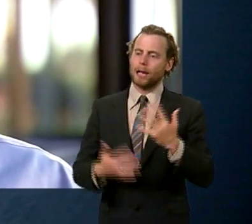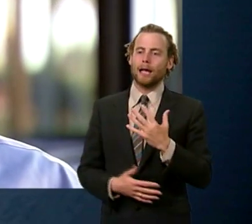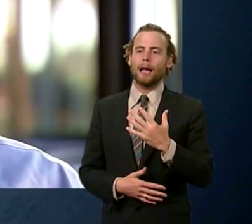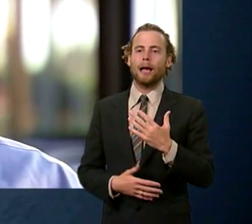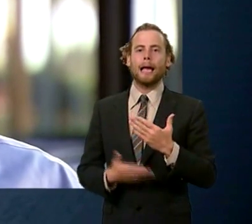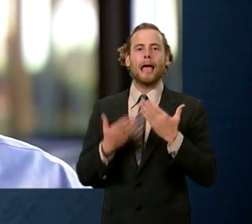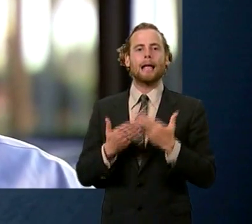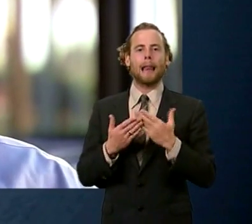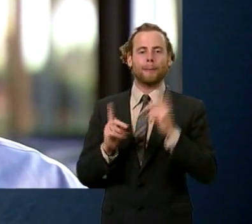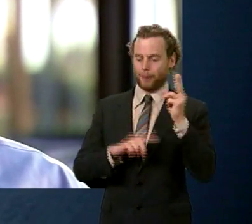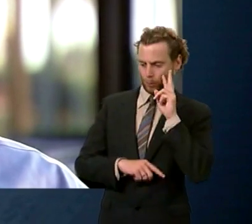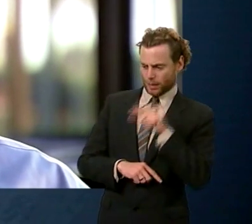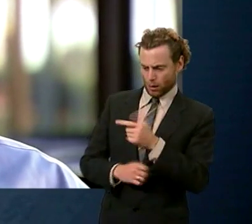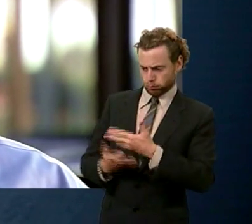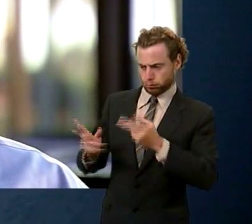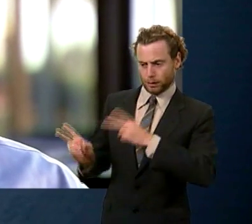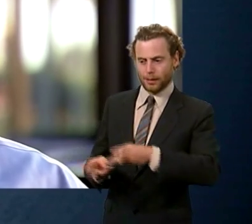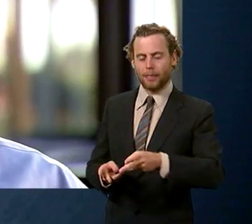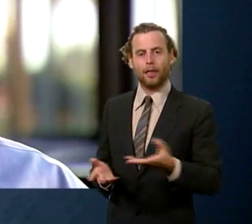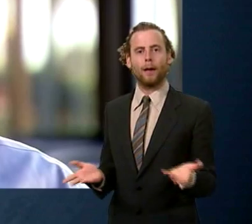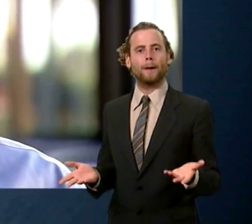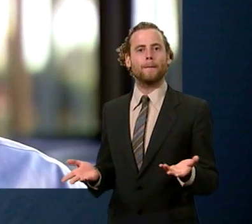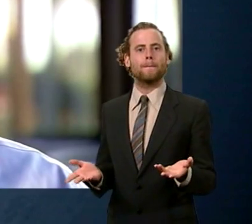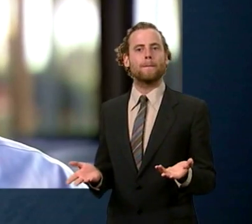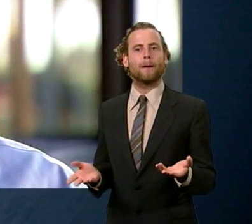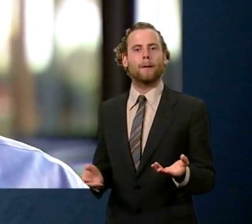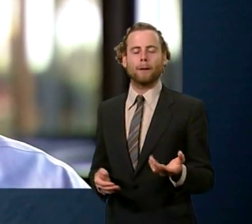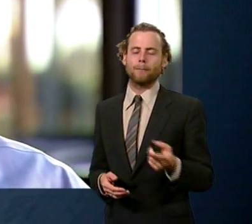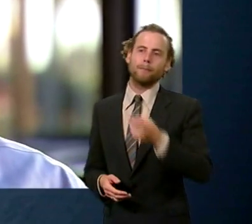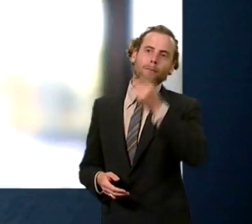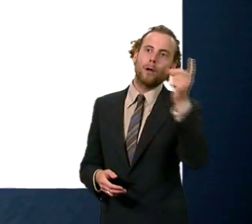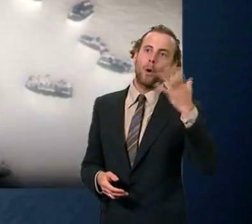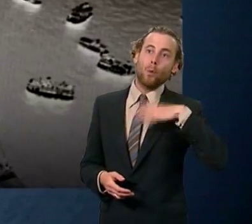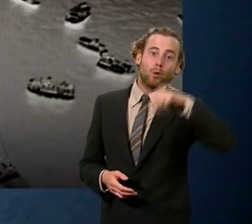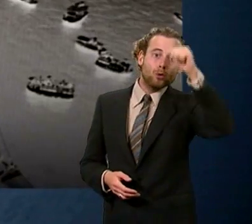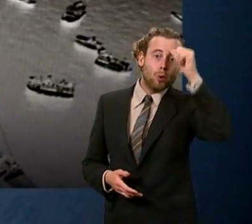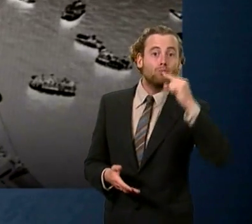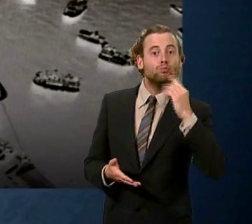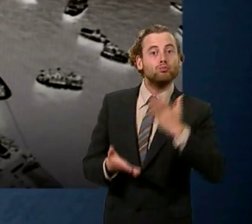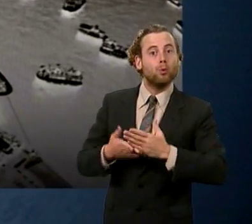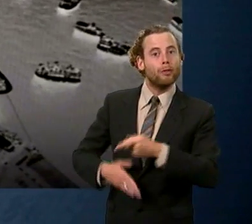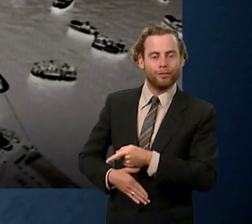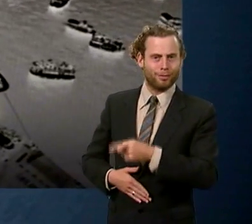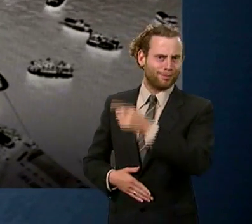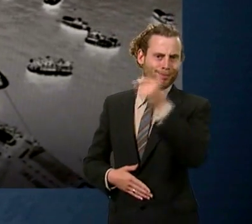The world does not necessarily want to know what exactly happened.